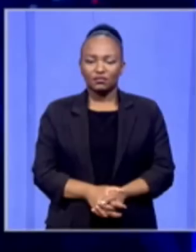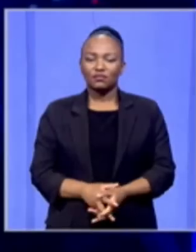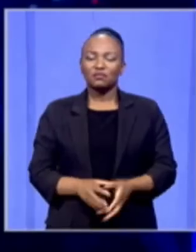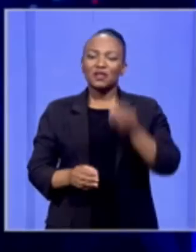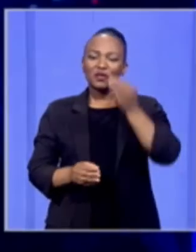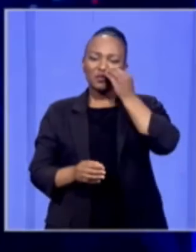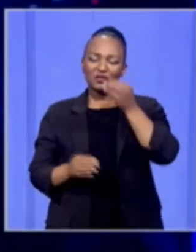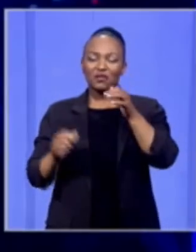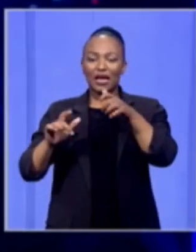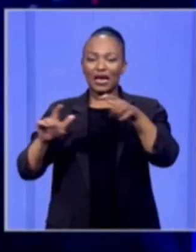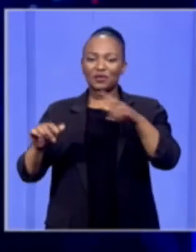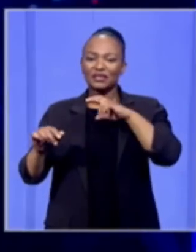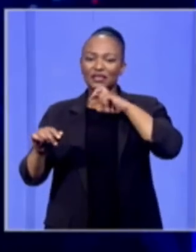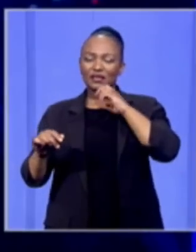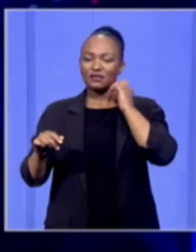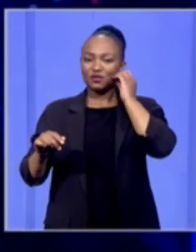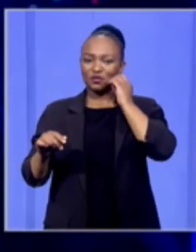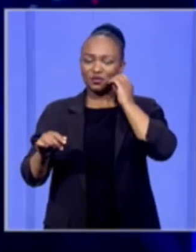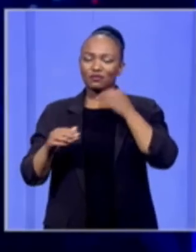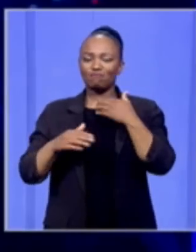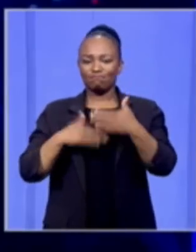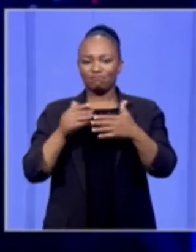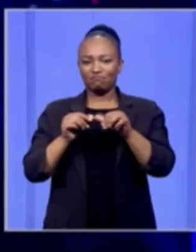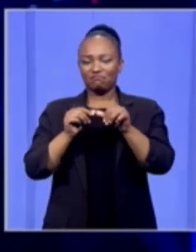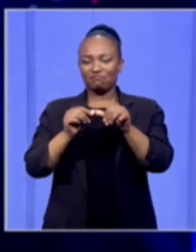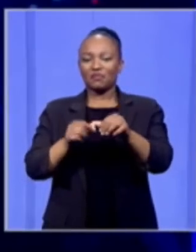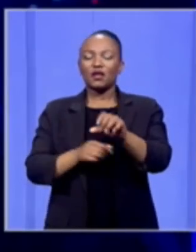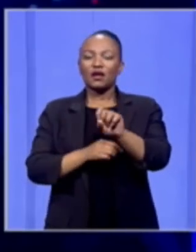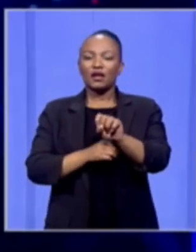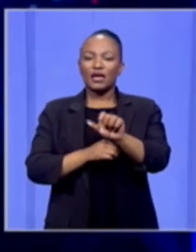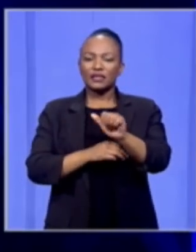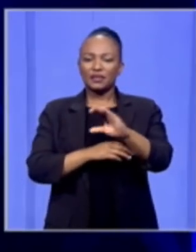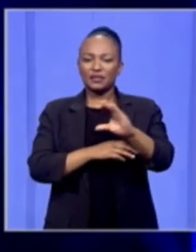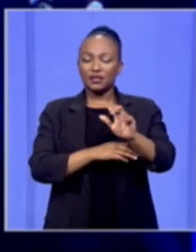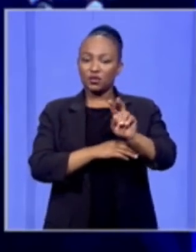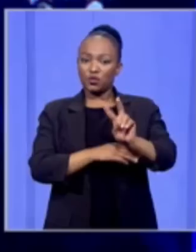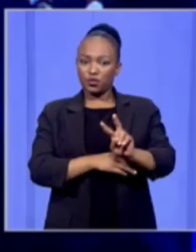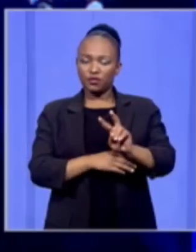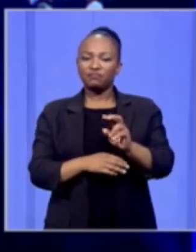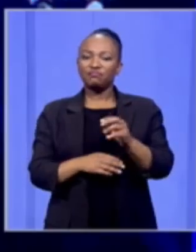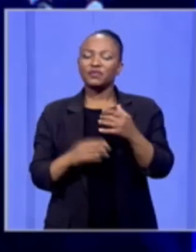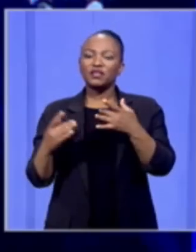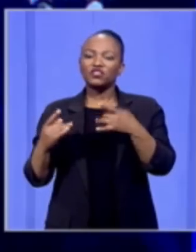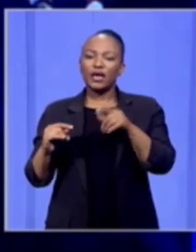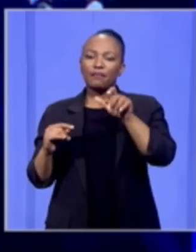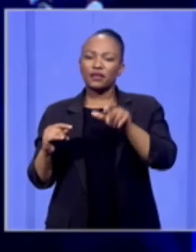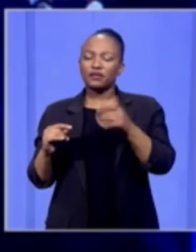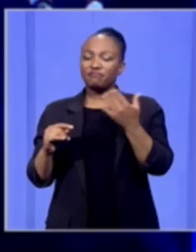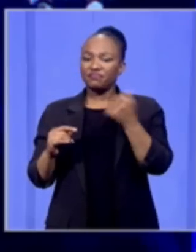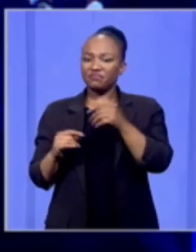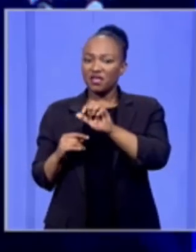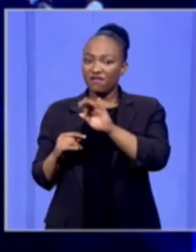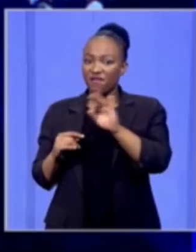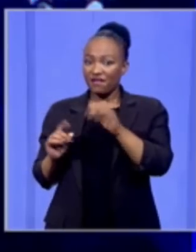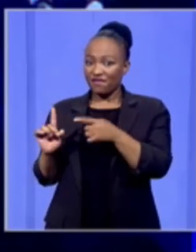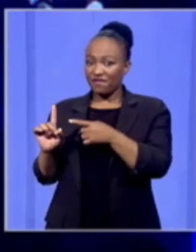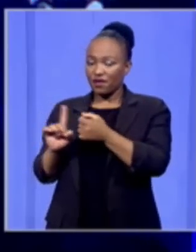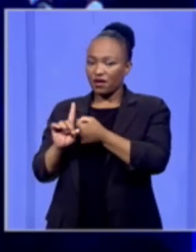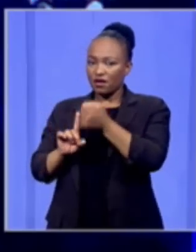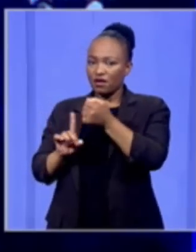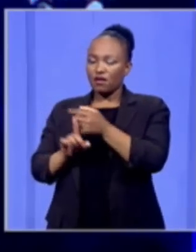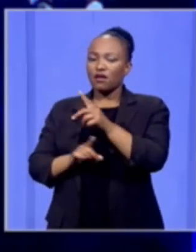Ditaba ka puo ya marena ya Sesotho di tswela pele ho SABC 2. Modulasetulo wa mehleng wa mokga wa EFF Advocate Limpofu ke